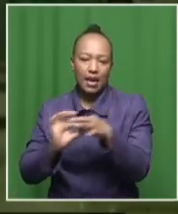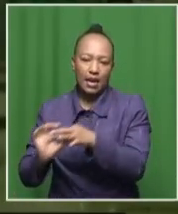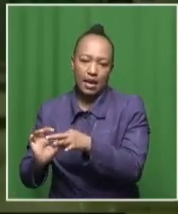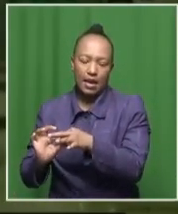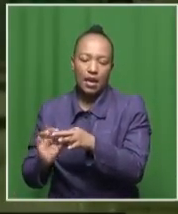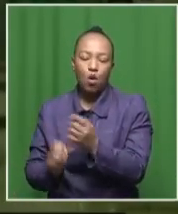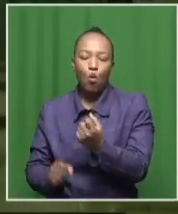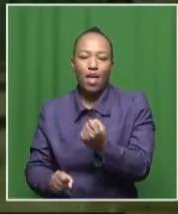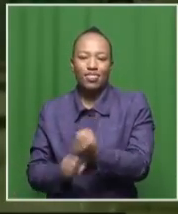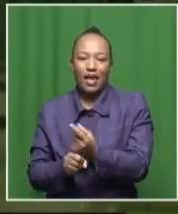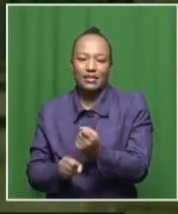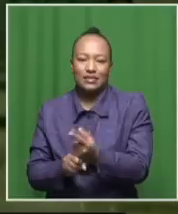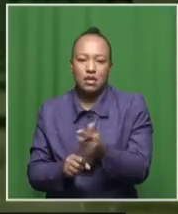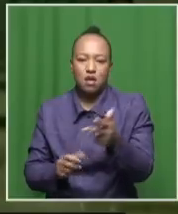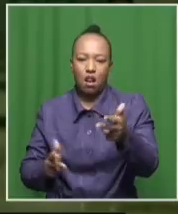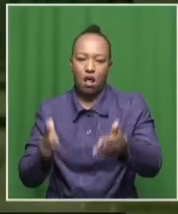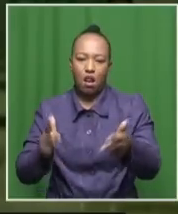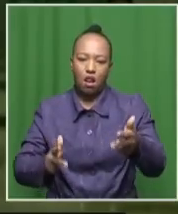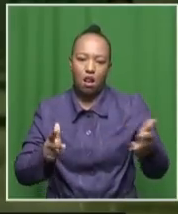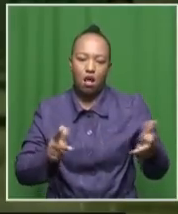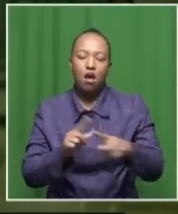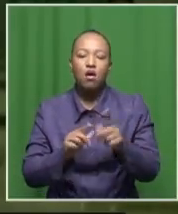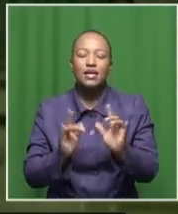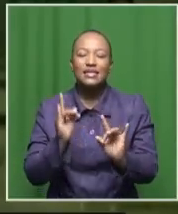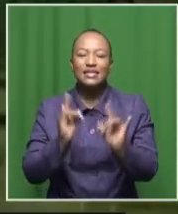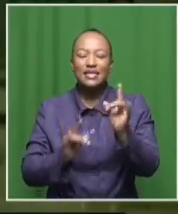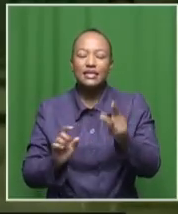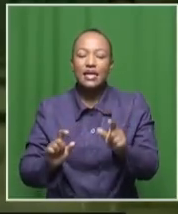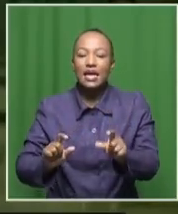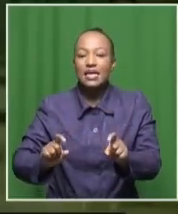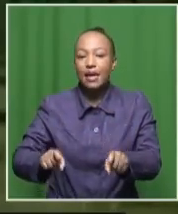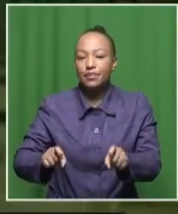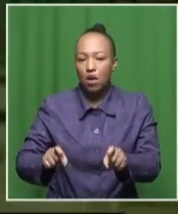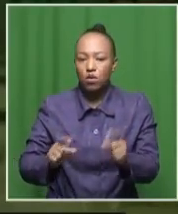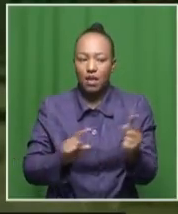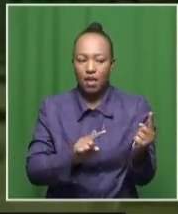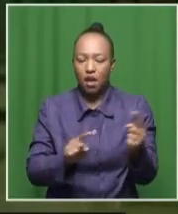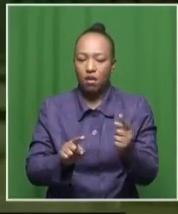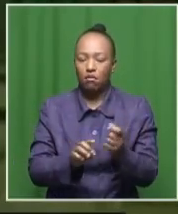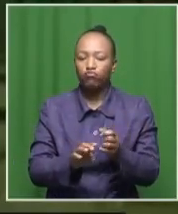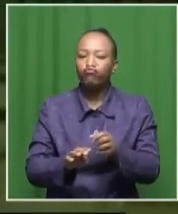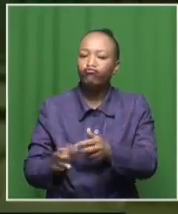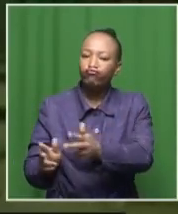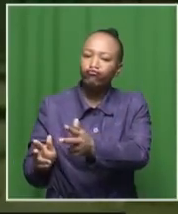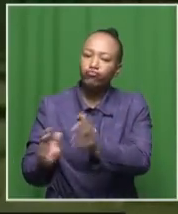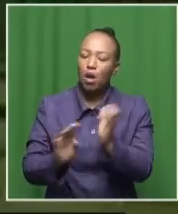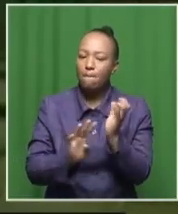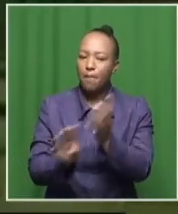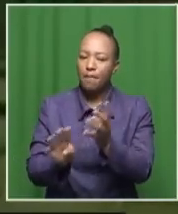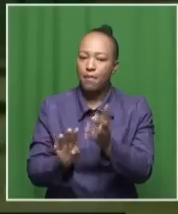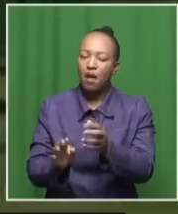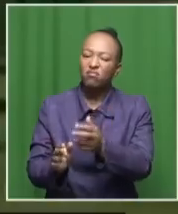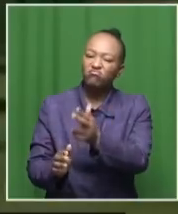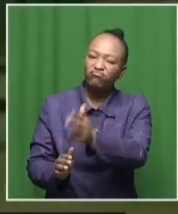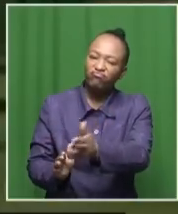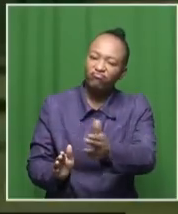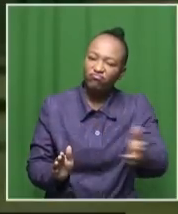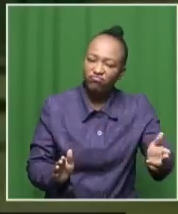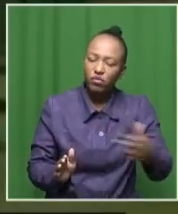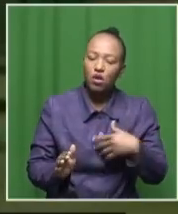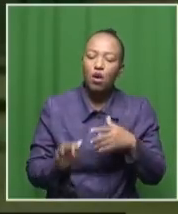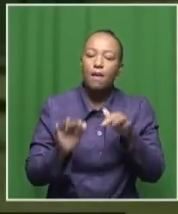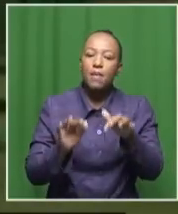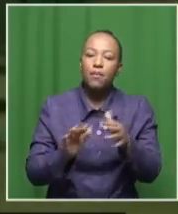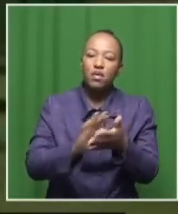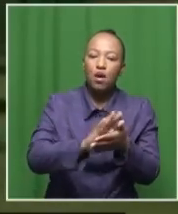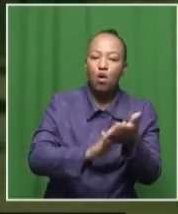that take place in and around the city of Cape Town all come here. This is an interconnected space where all the people who come to town and go to